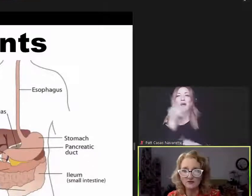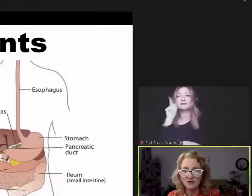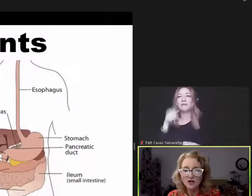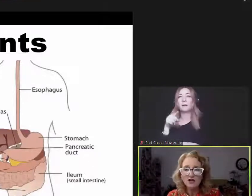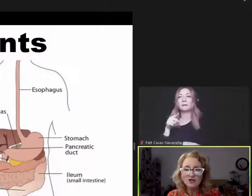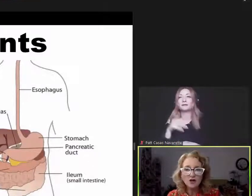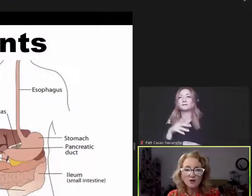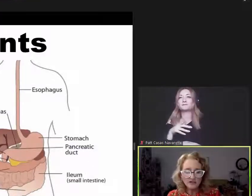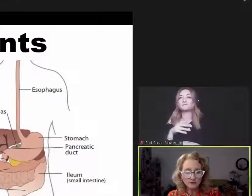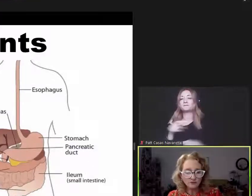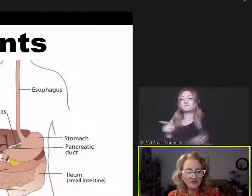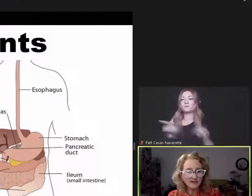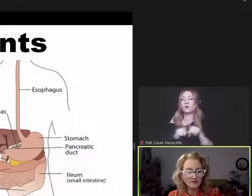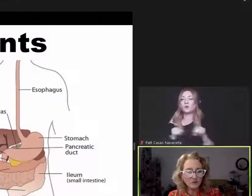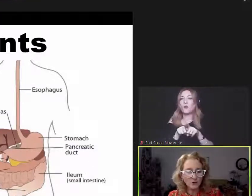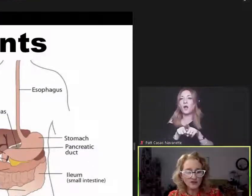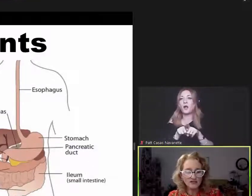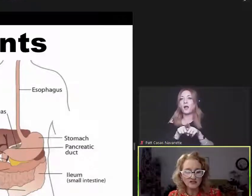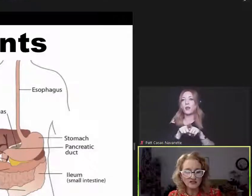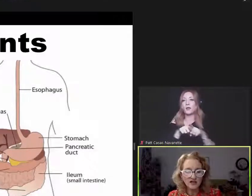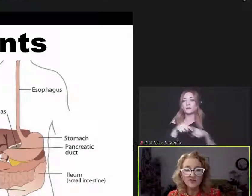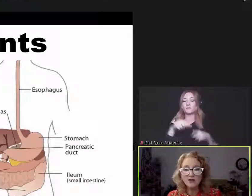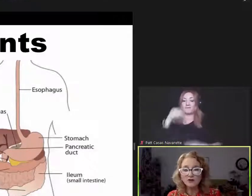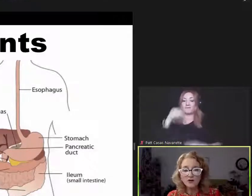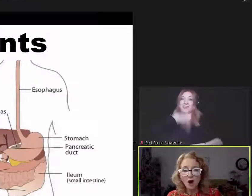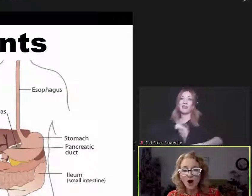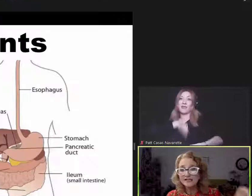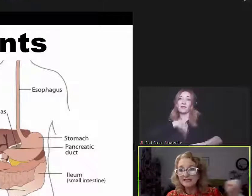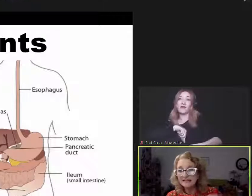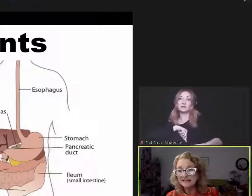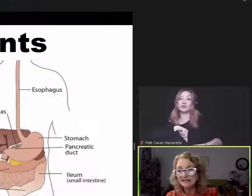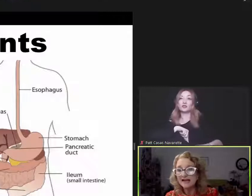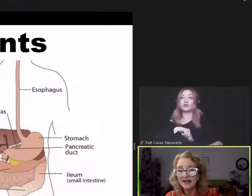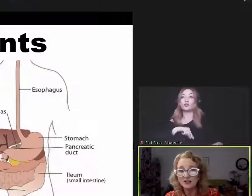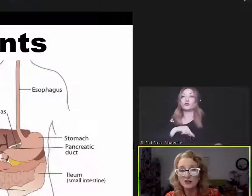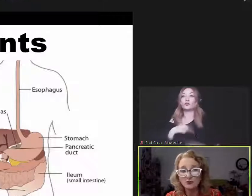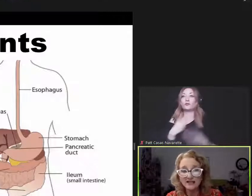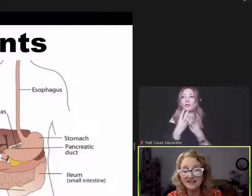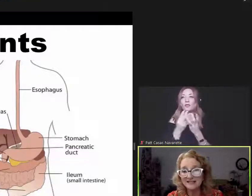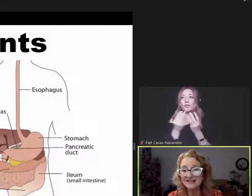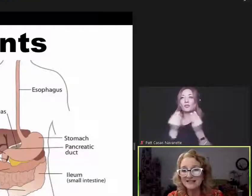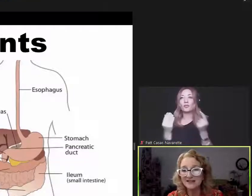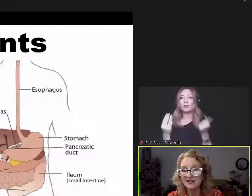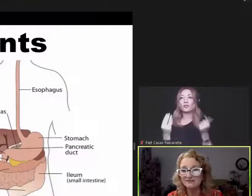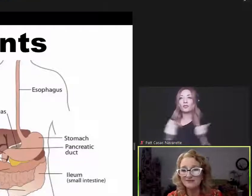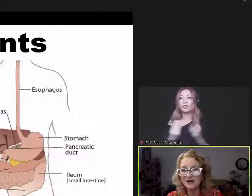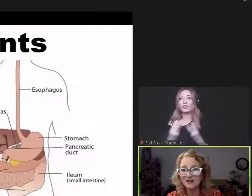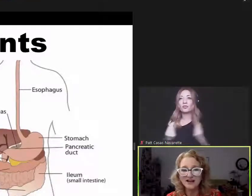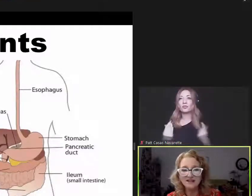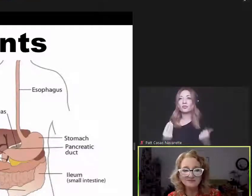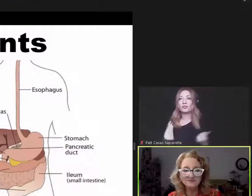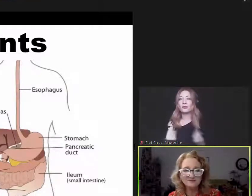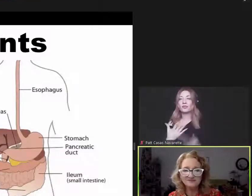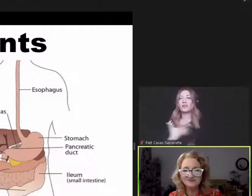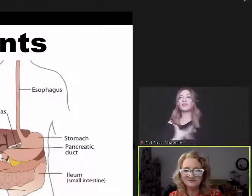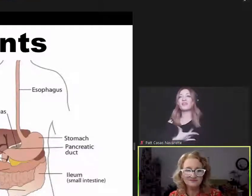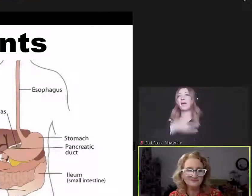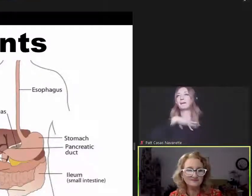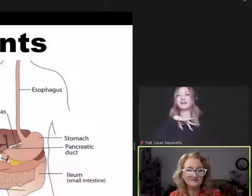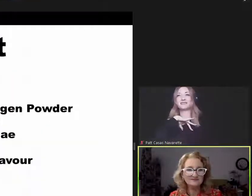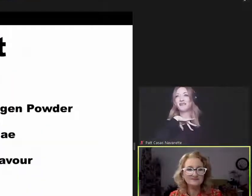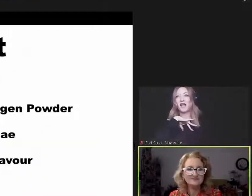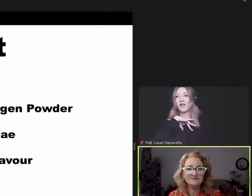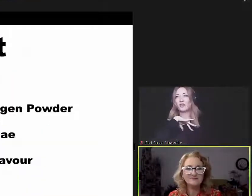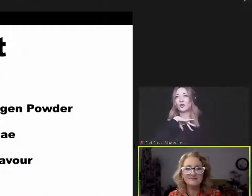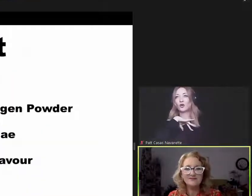down. So it's really important that you're not eating and drinking together, okay?